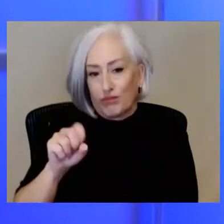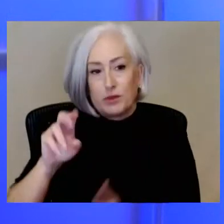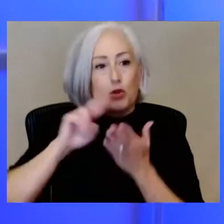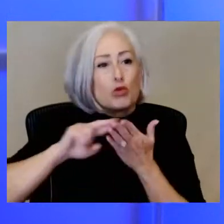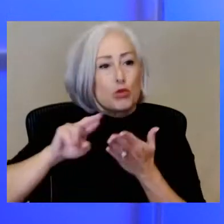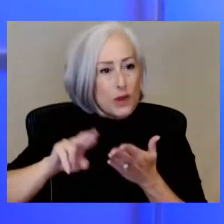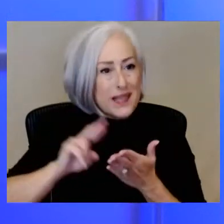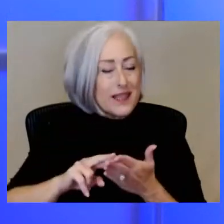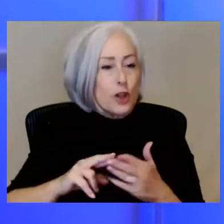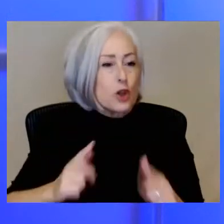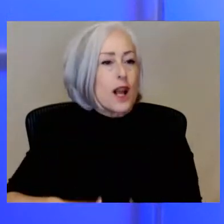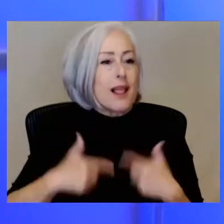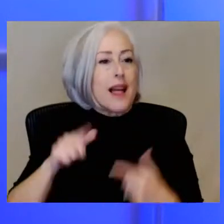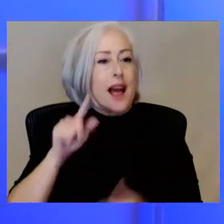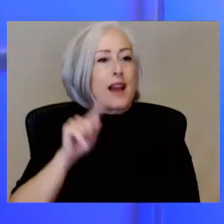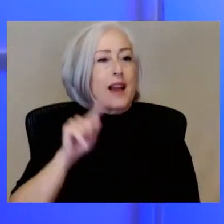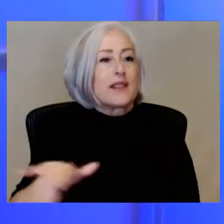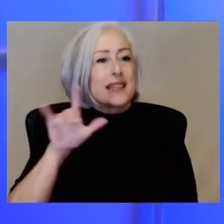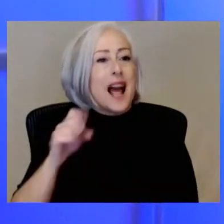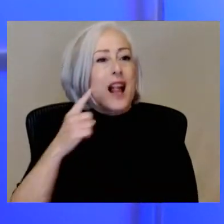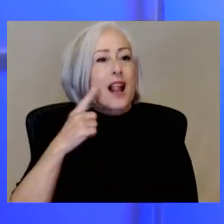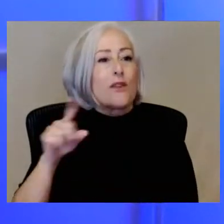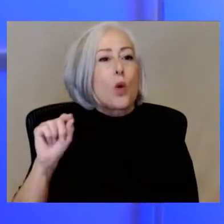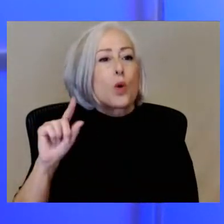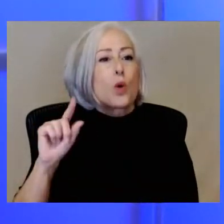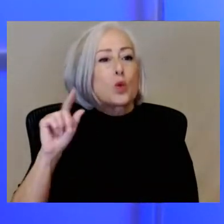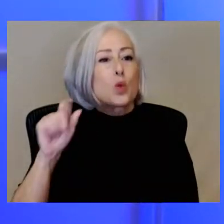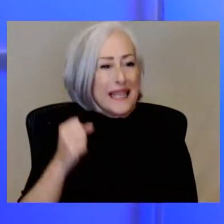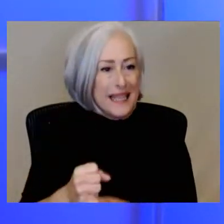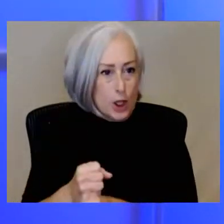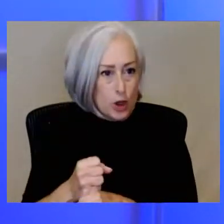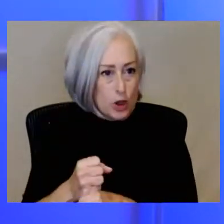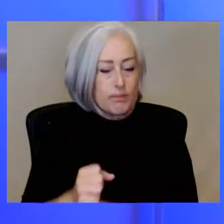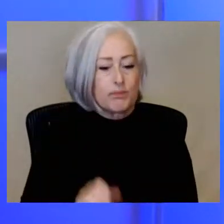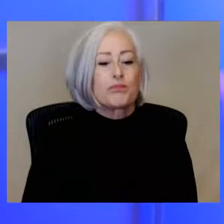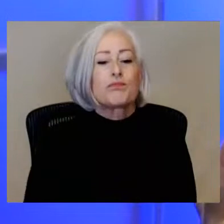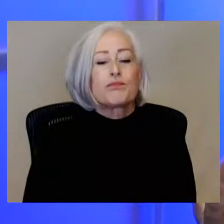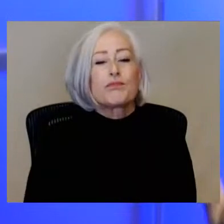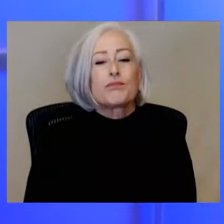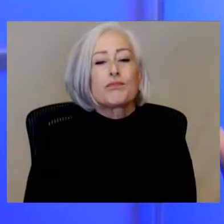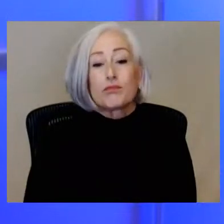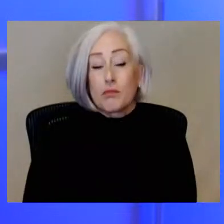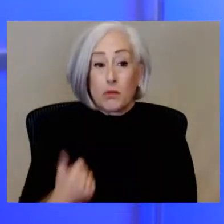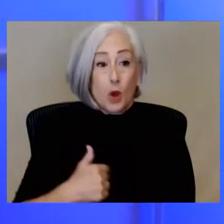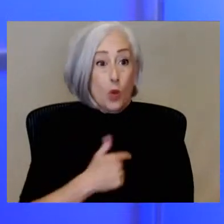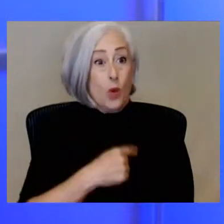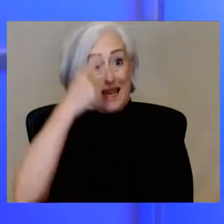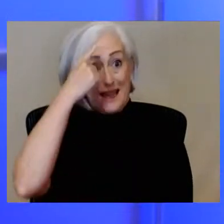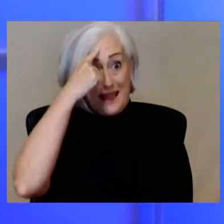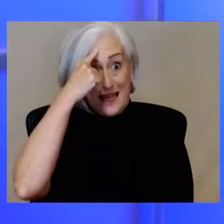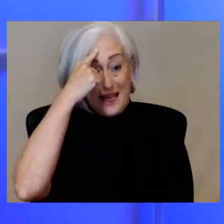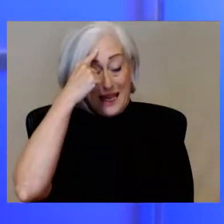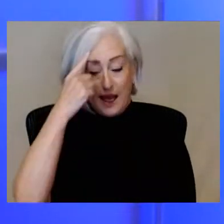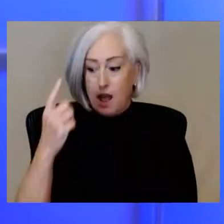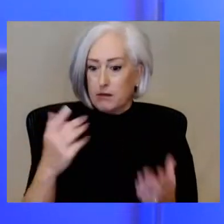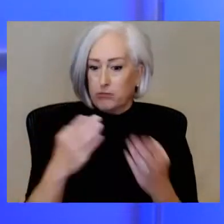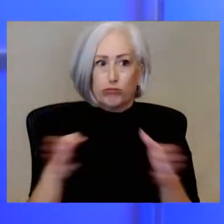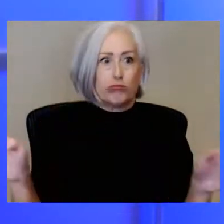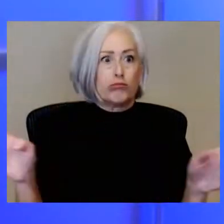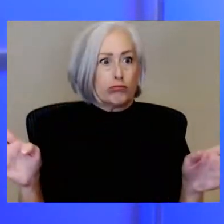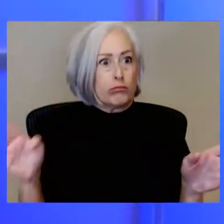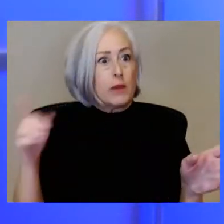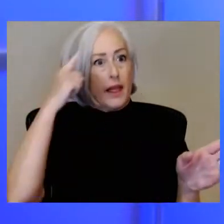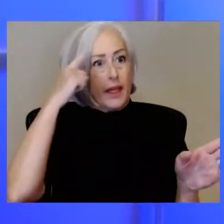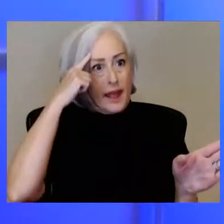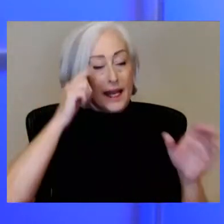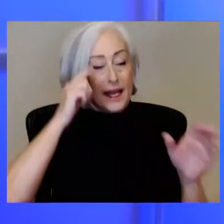lifestyle for 20 years. We think, and I think now the broader field believes, that things like diet and